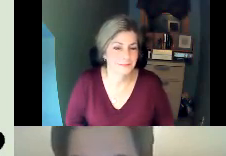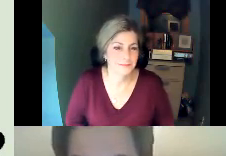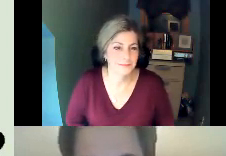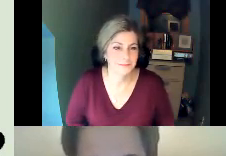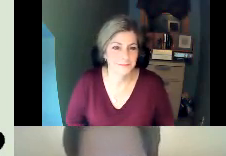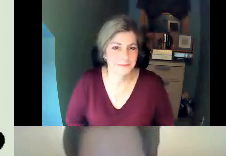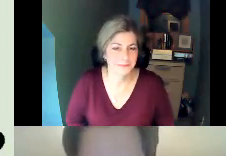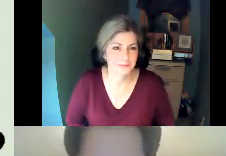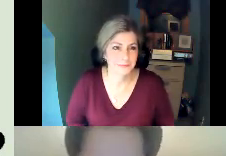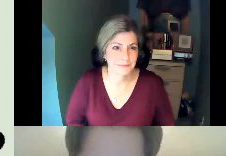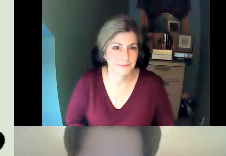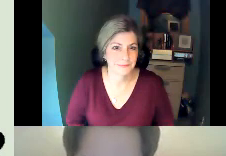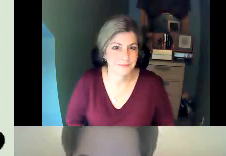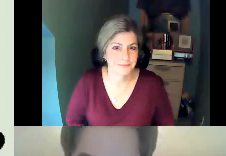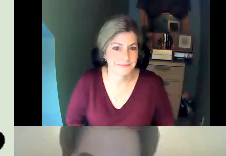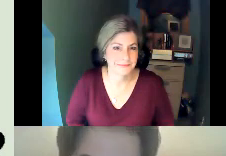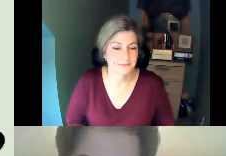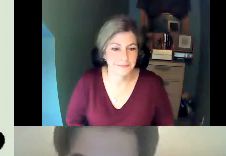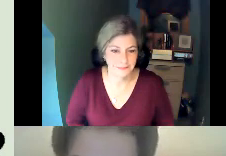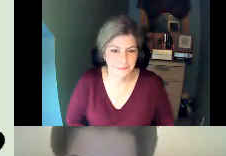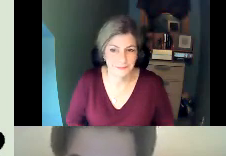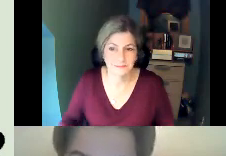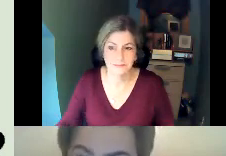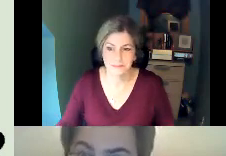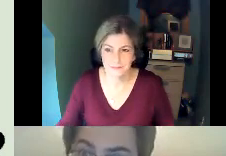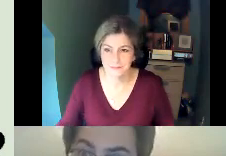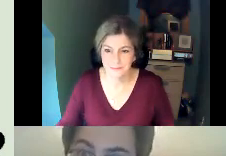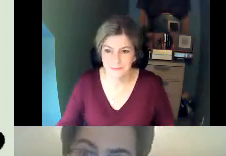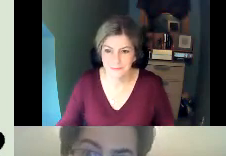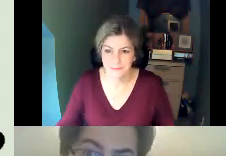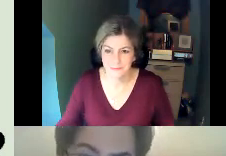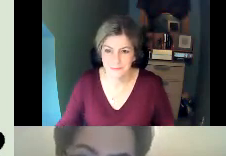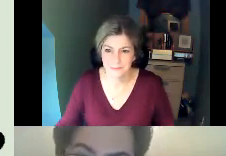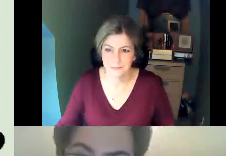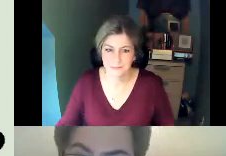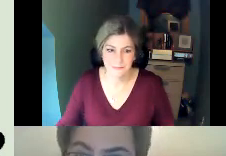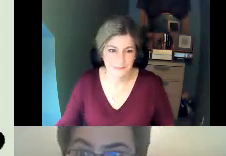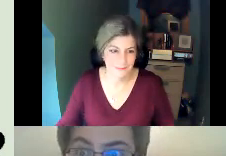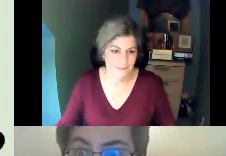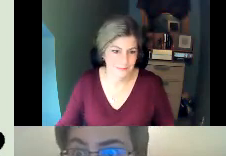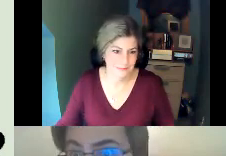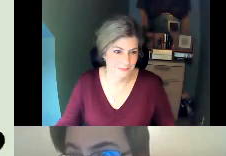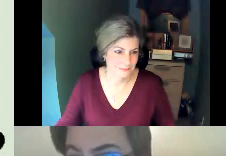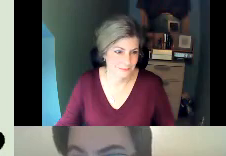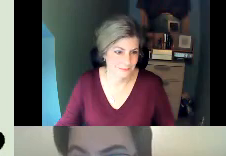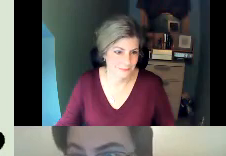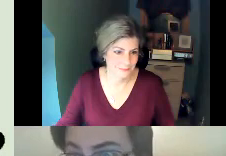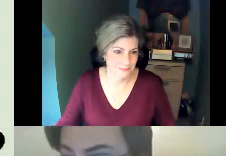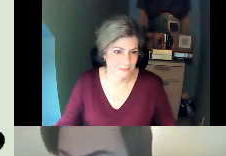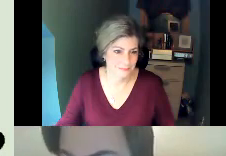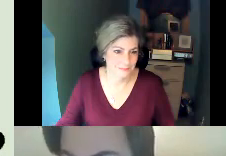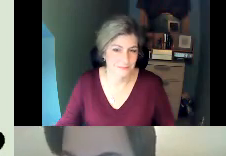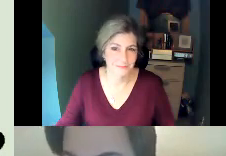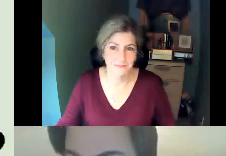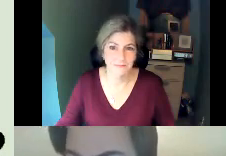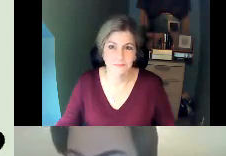financial aid with a slightly different packaging philosophy. So your universities want to shore up